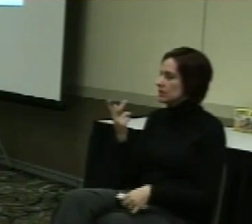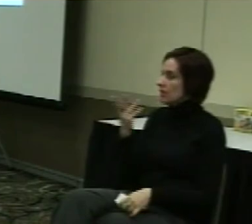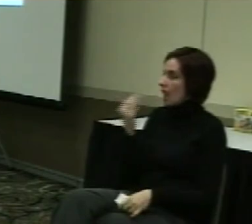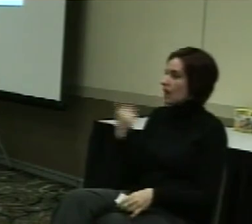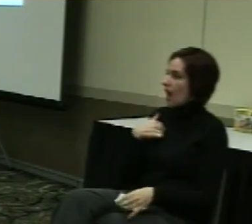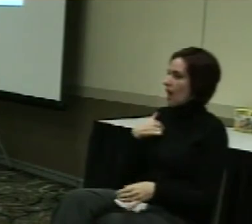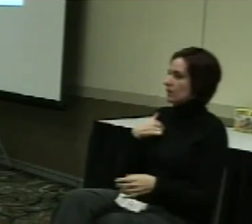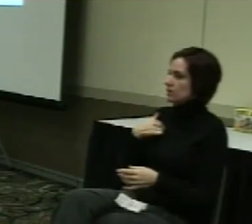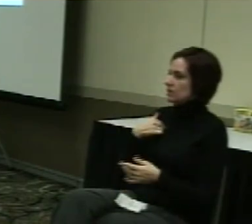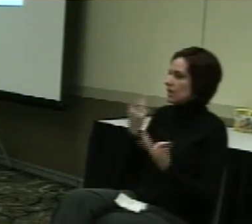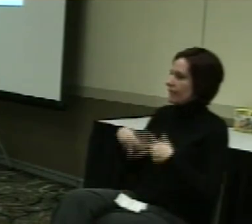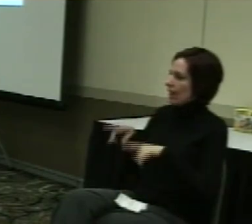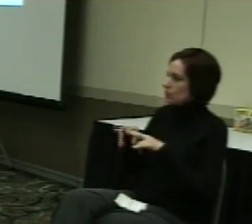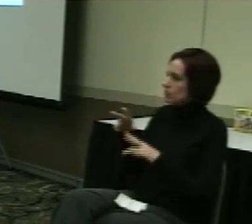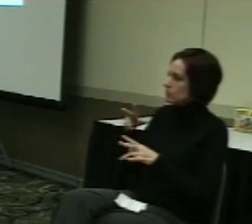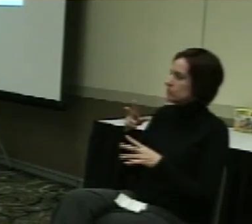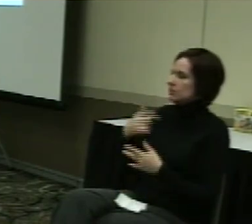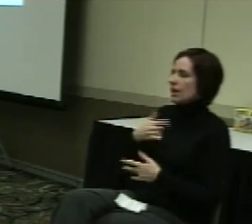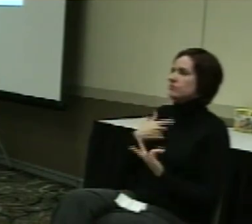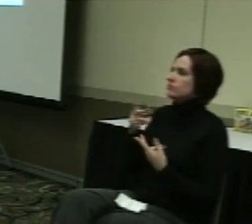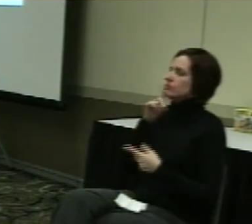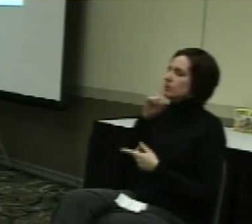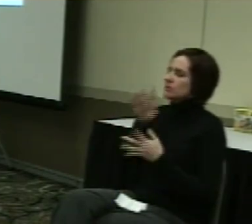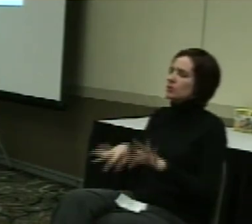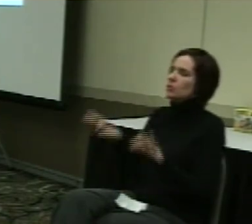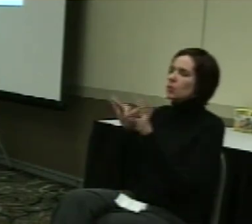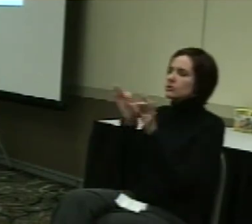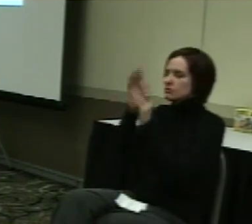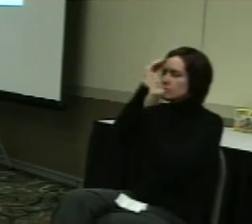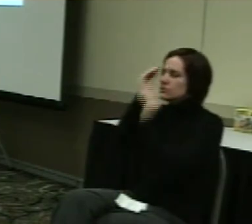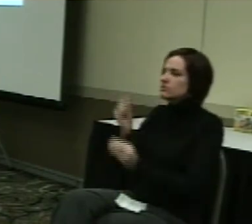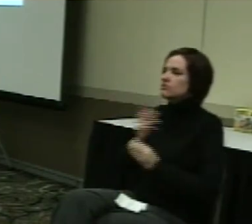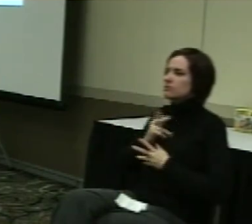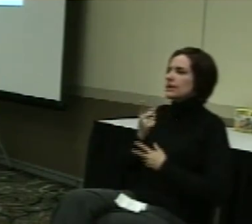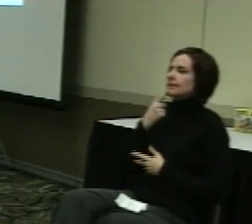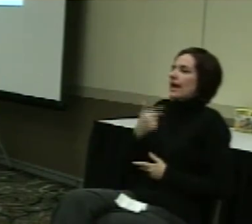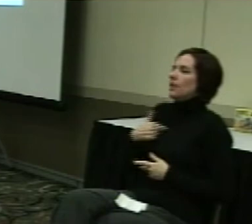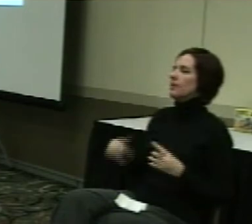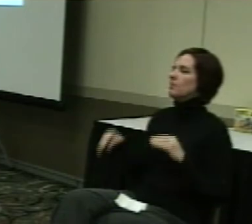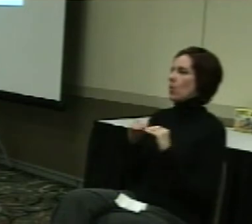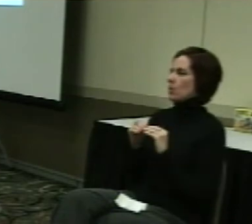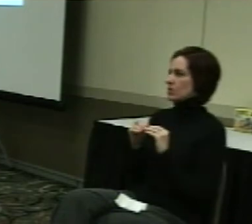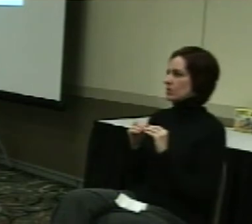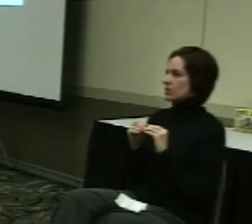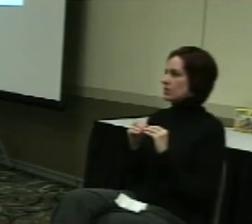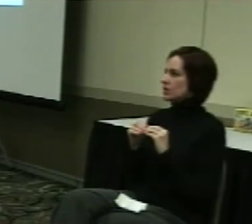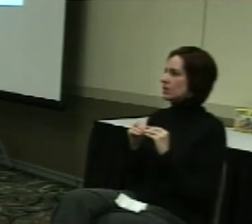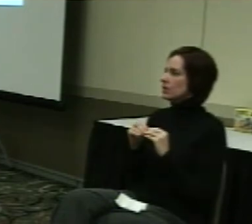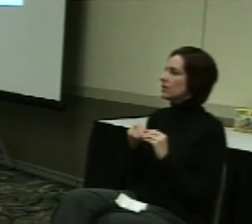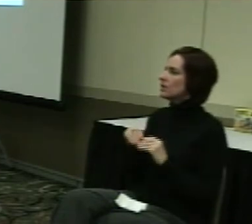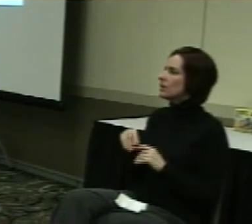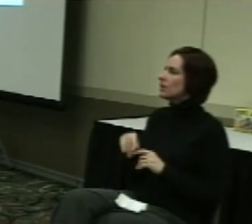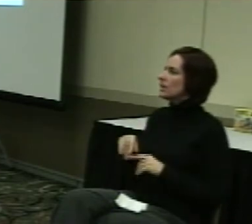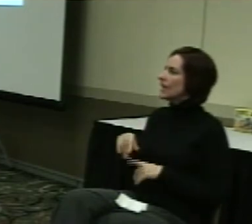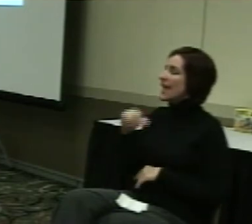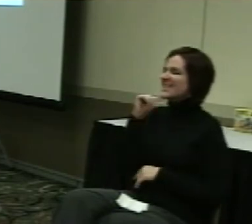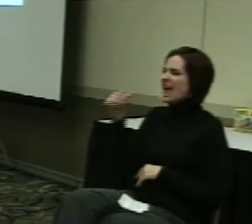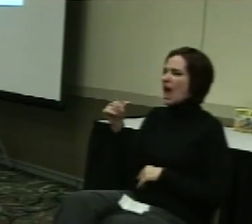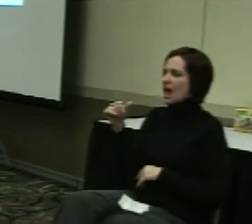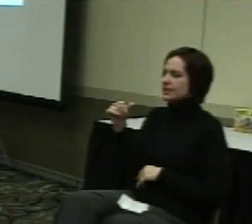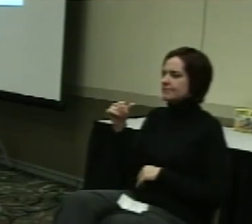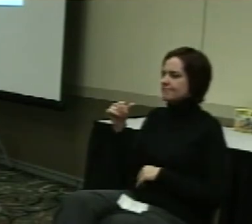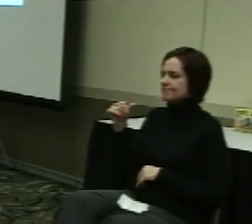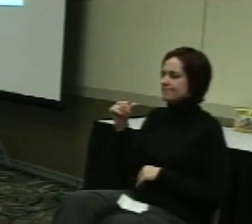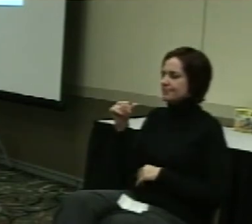value the notion of tell me more about, because it's not a threatening kind of thing or anything else. Tell